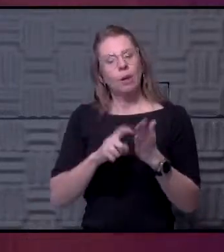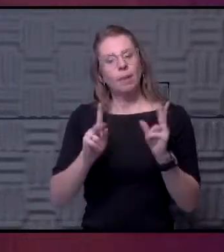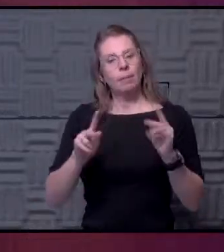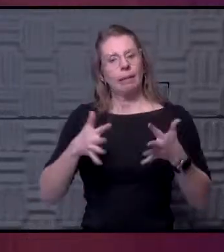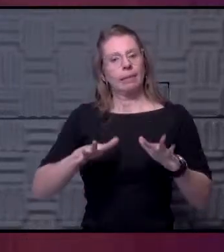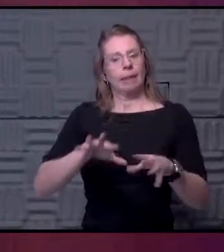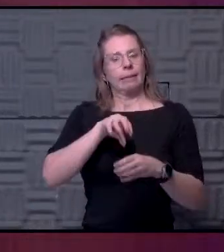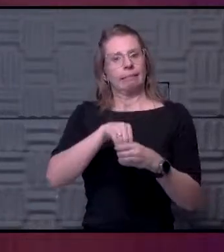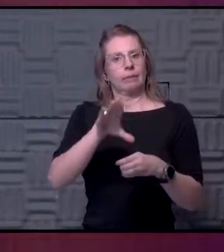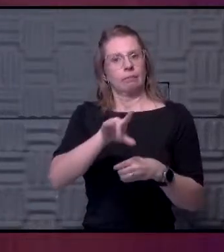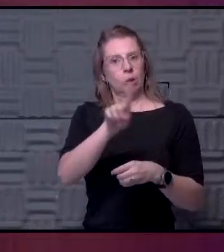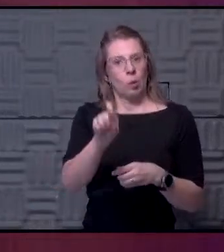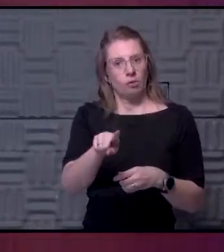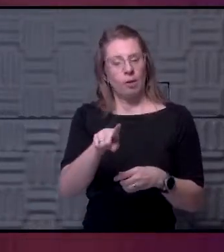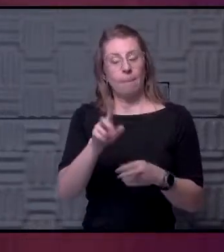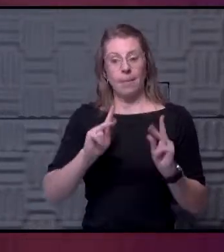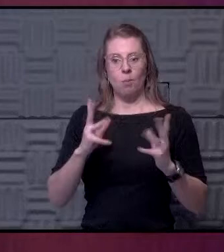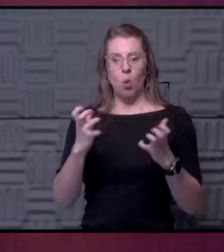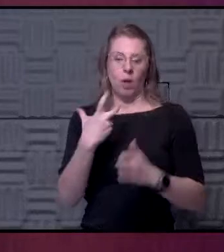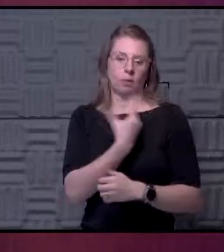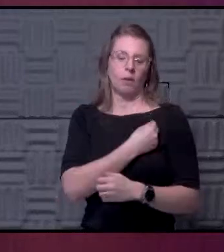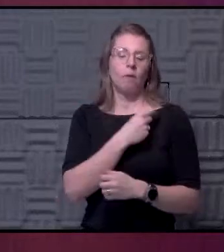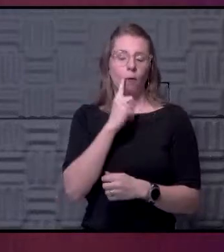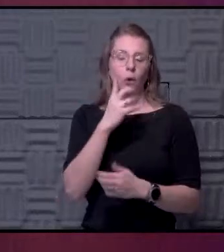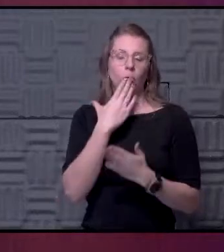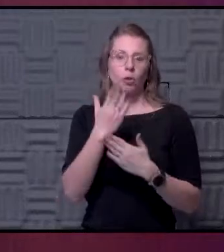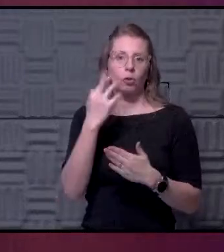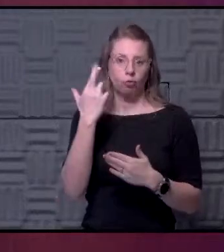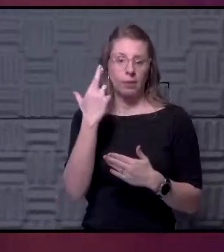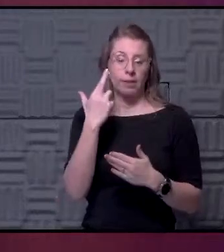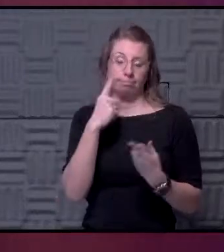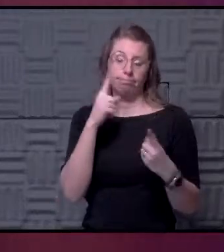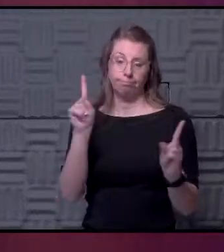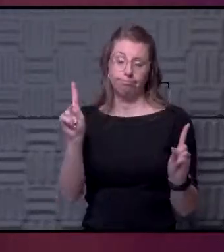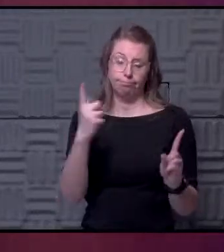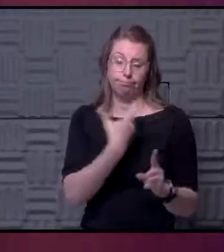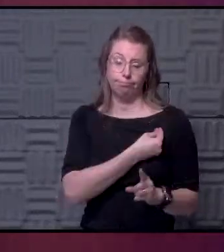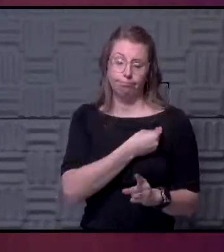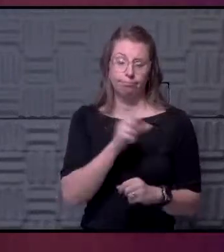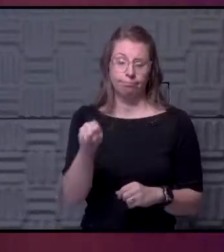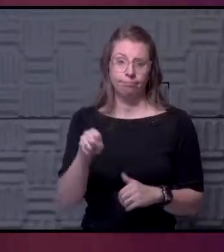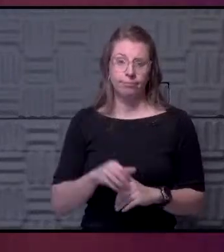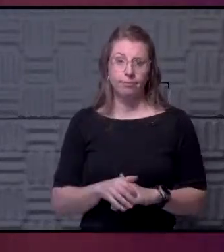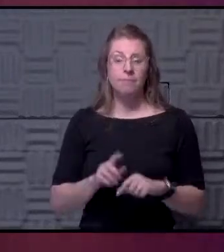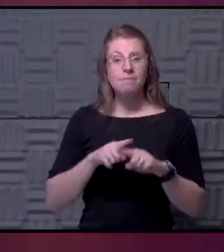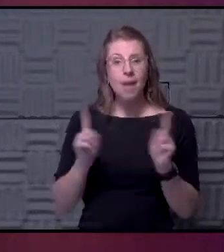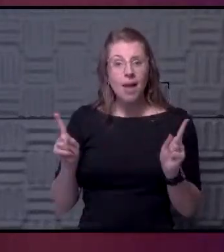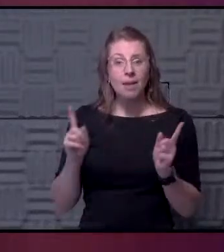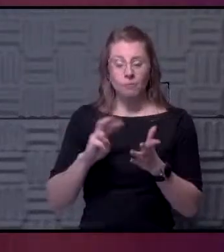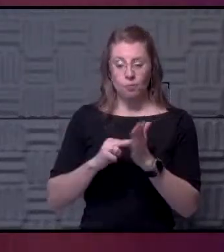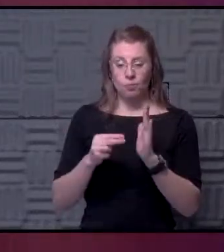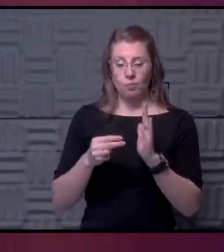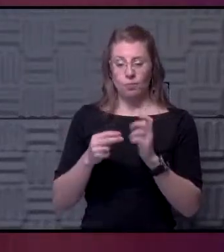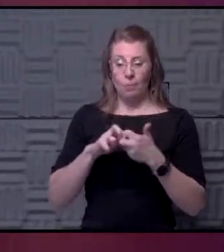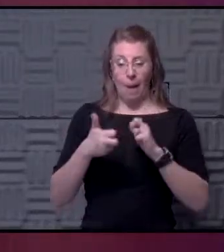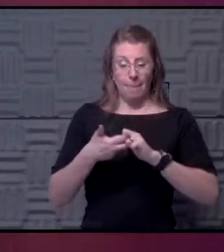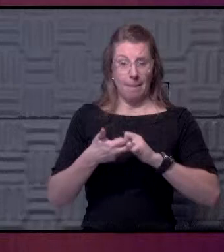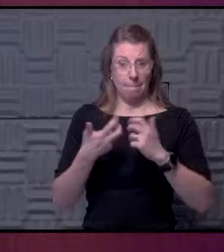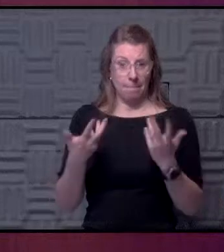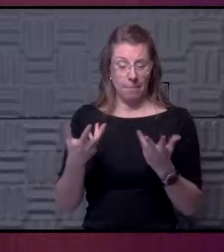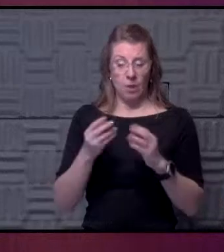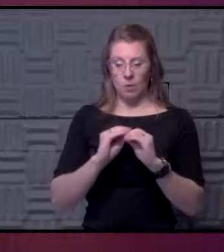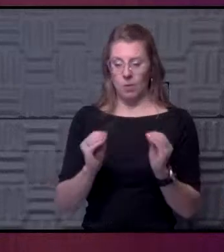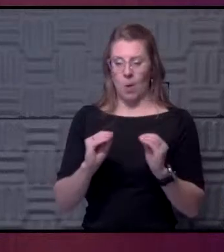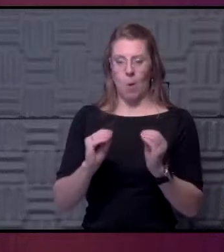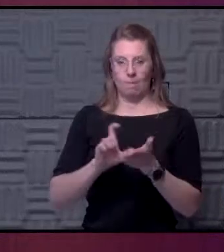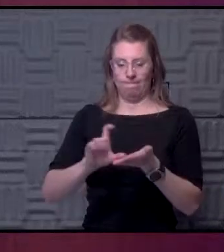because people want this vaccine, and for good reason. It works. But the problem is volume. Any prospects